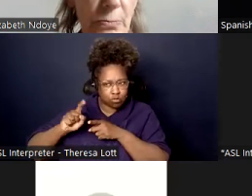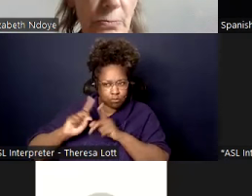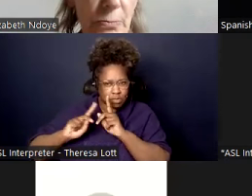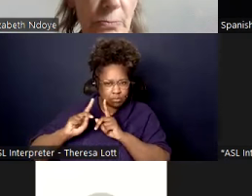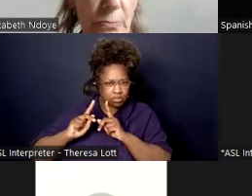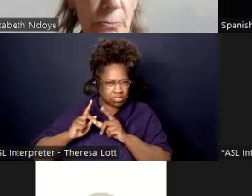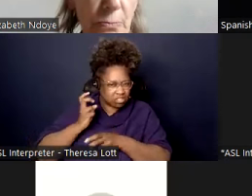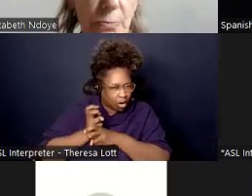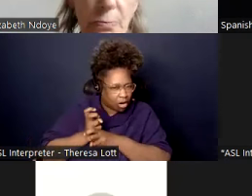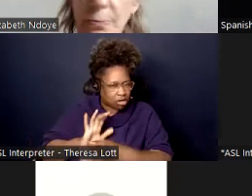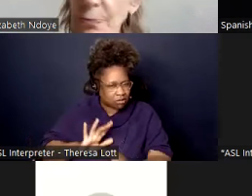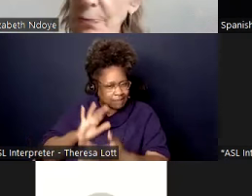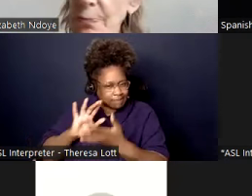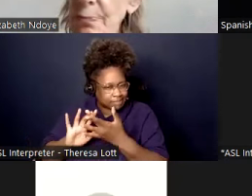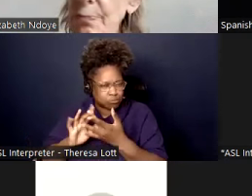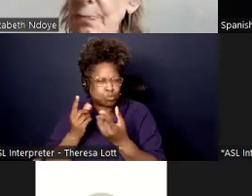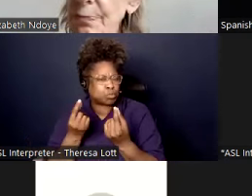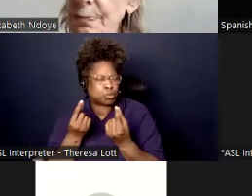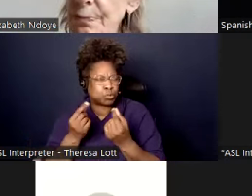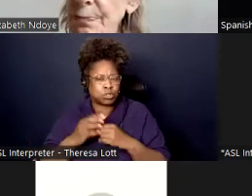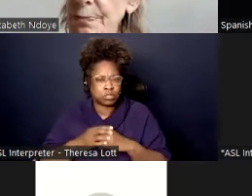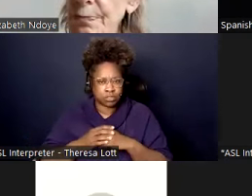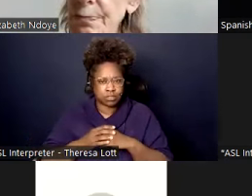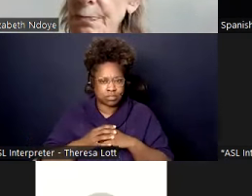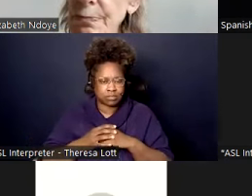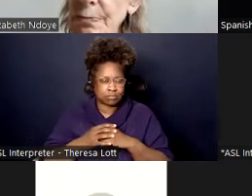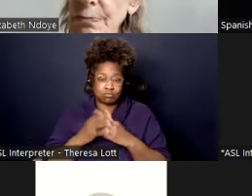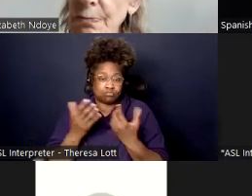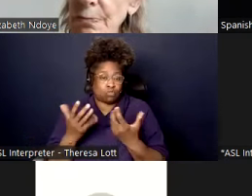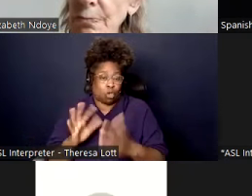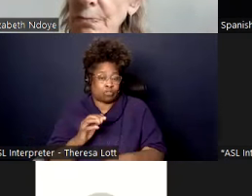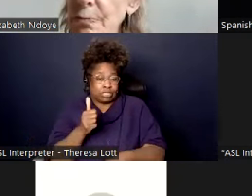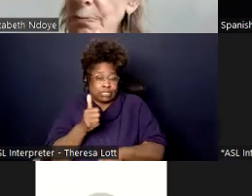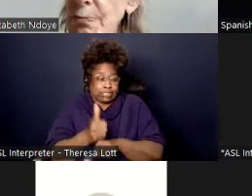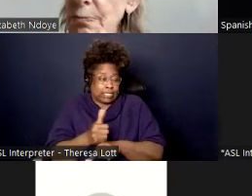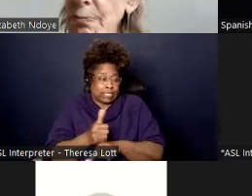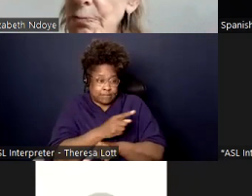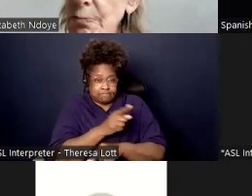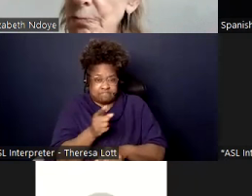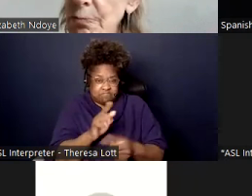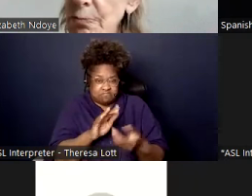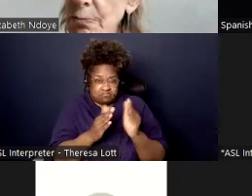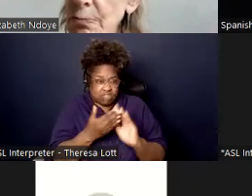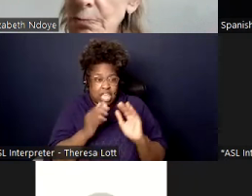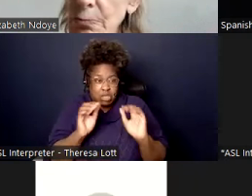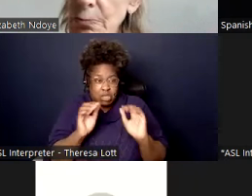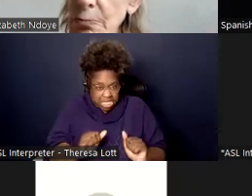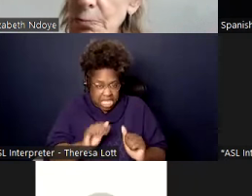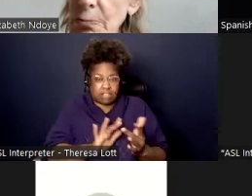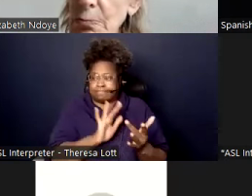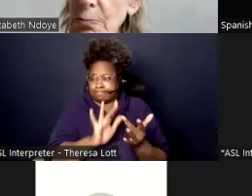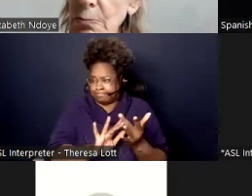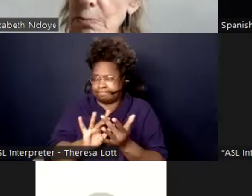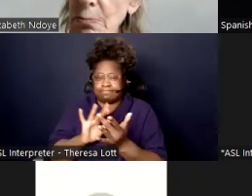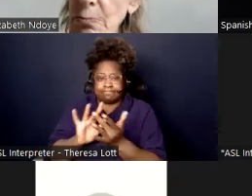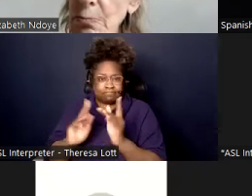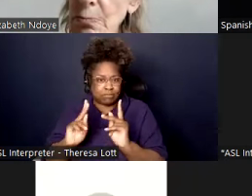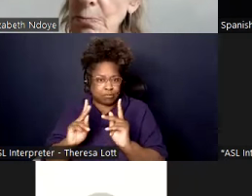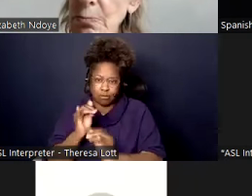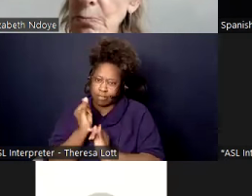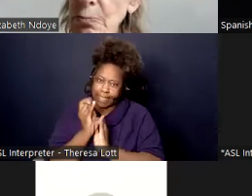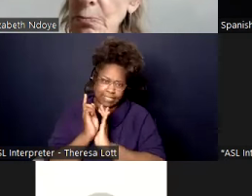reachable. There's mechanisms already in place for municipalities to do that kind of